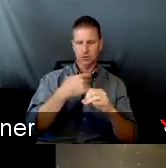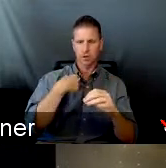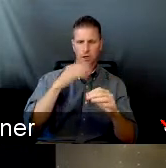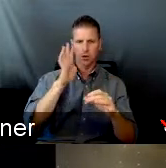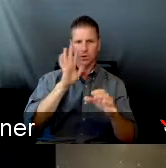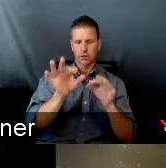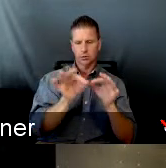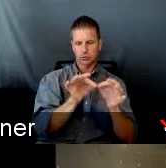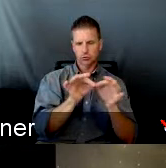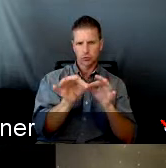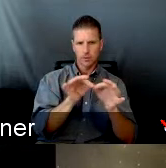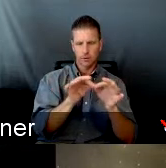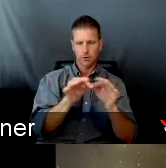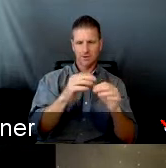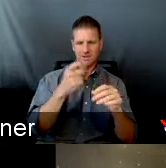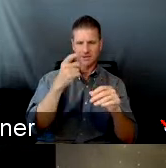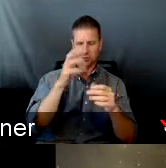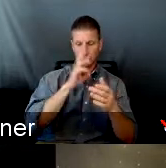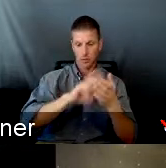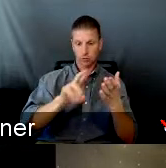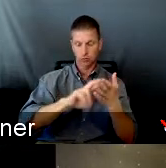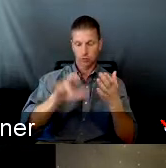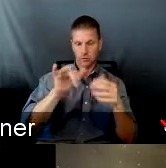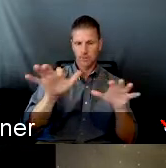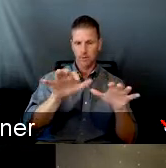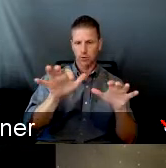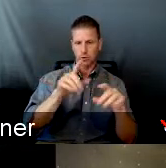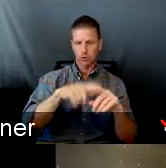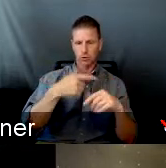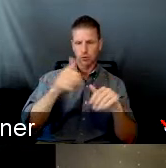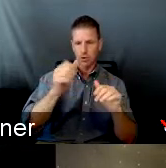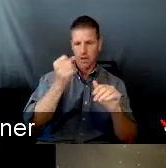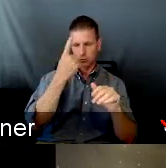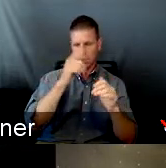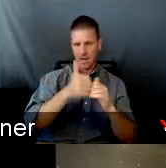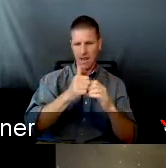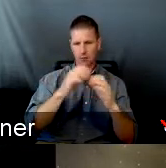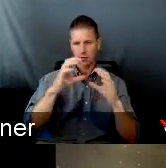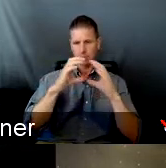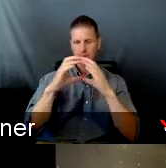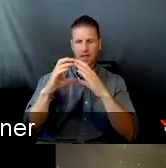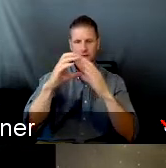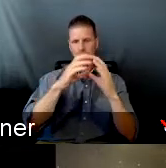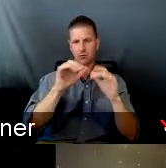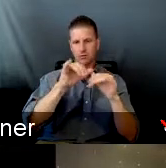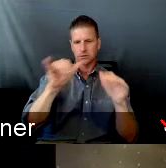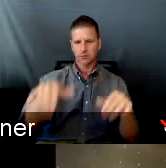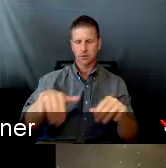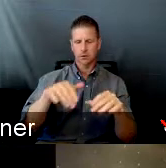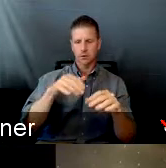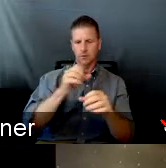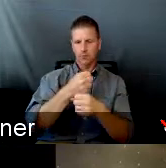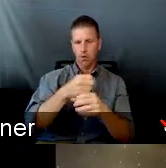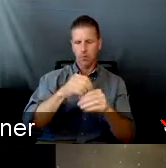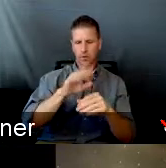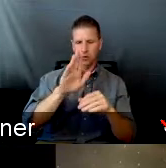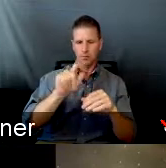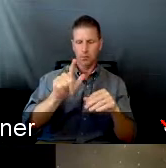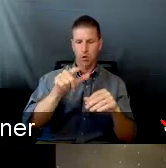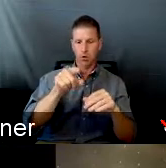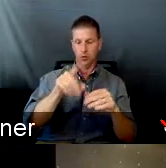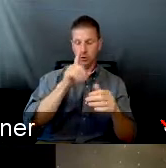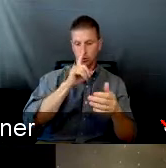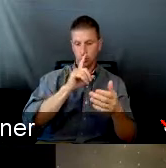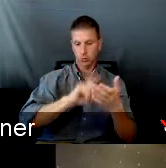describe the research that people do to try to understand how planetary systems form and evolve. So this research sort of sits